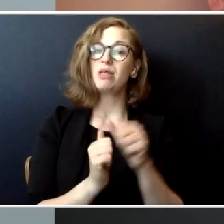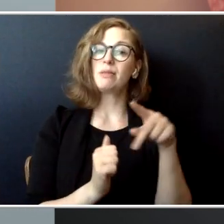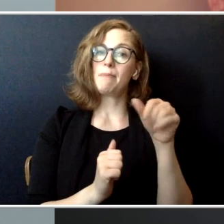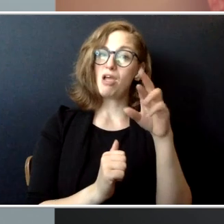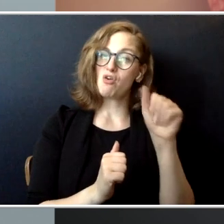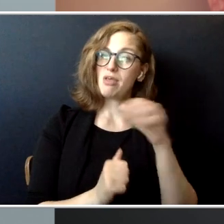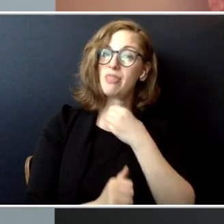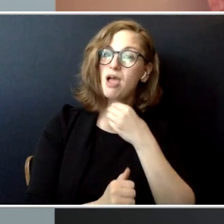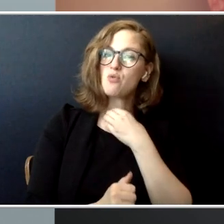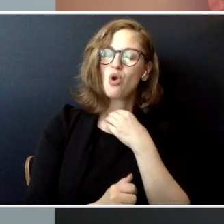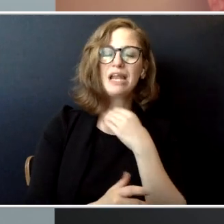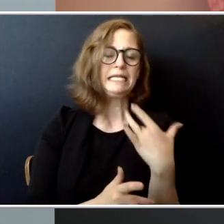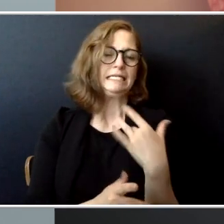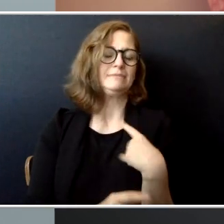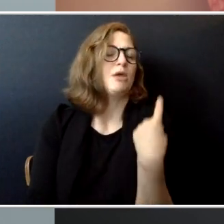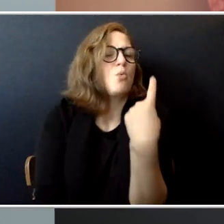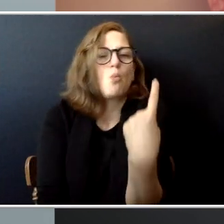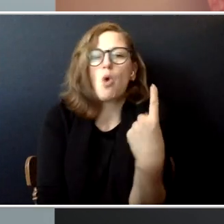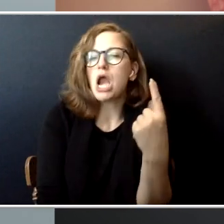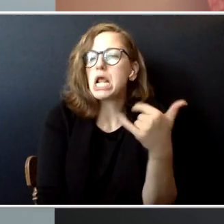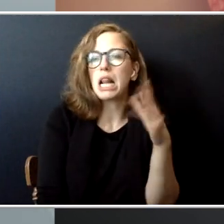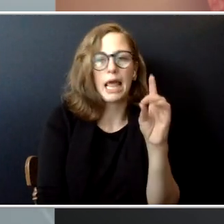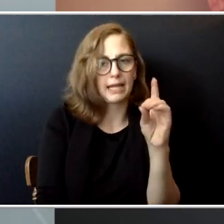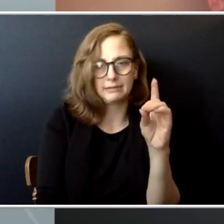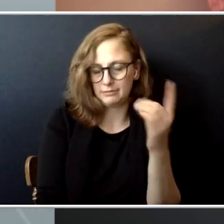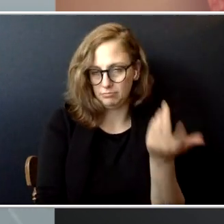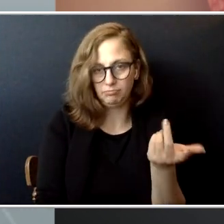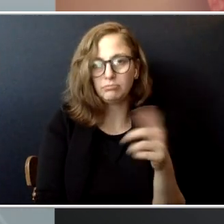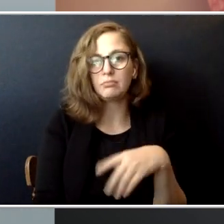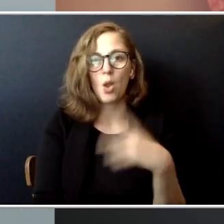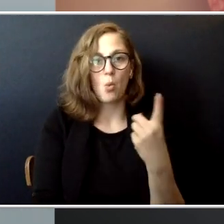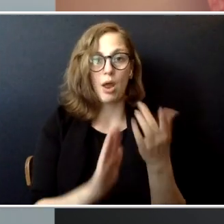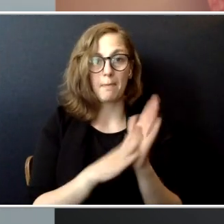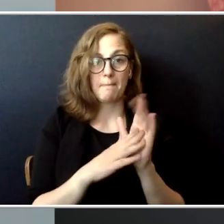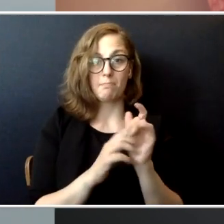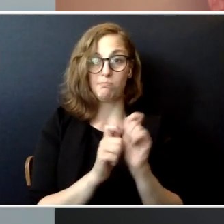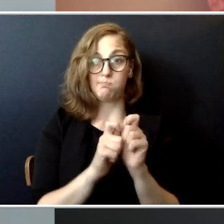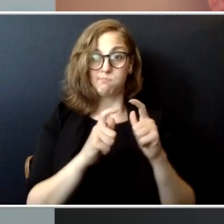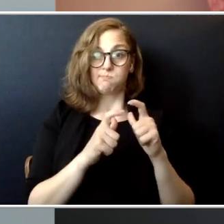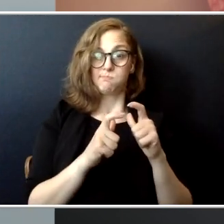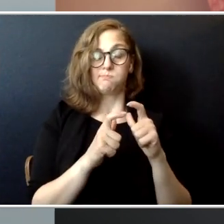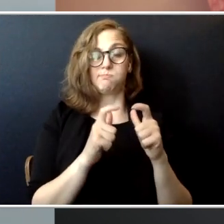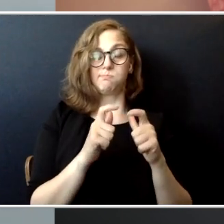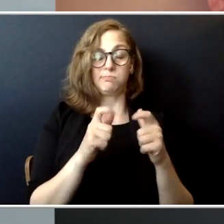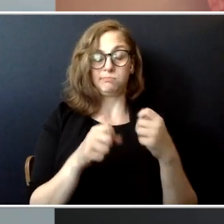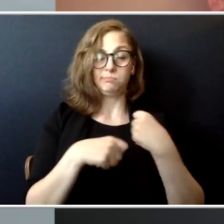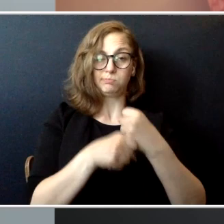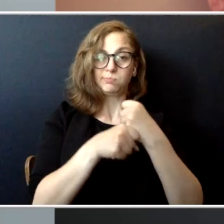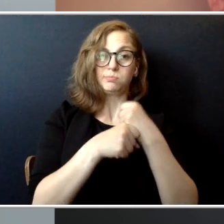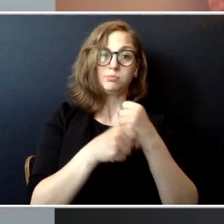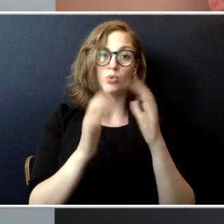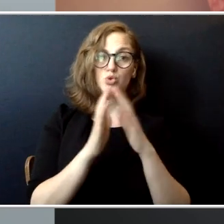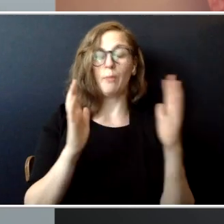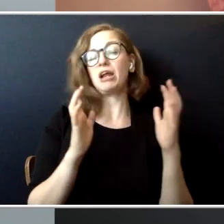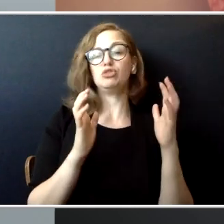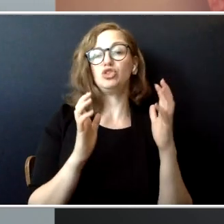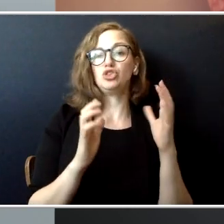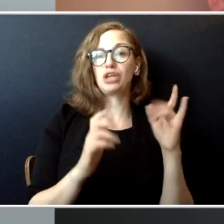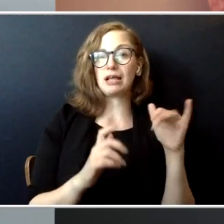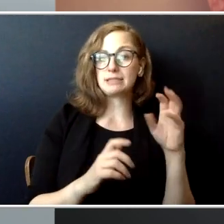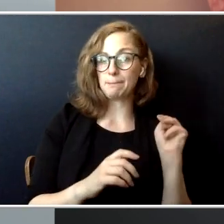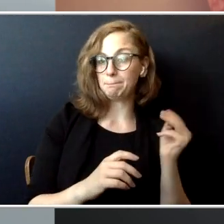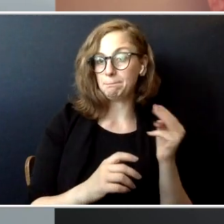and overproduces parathyroid hormone. And is it always that high calcium scores are what red flag that someone might have a parathyroid